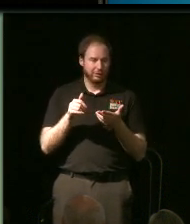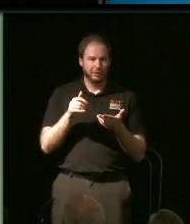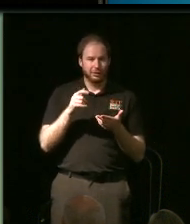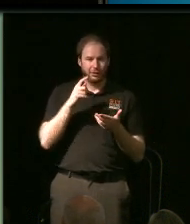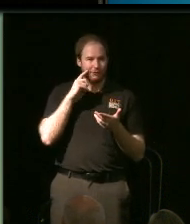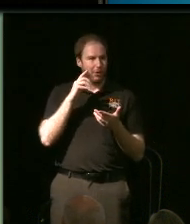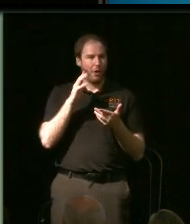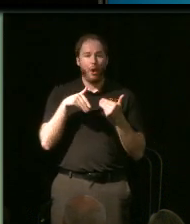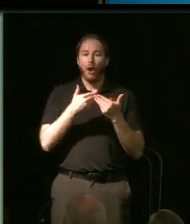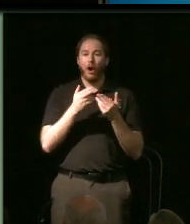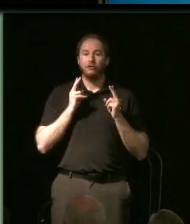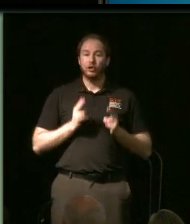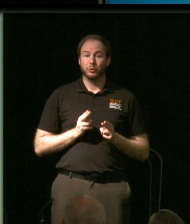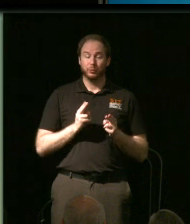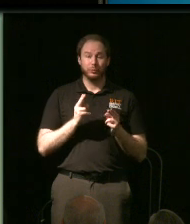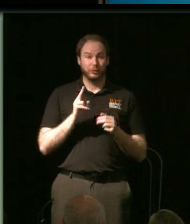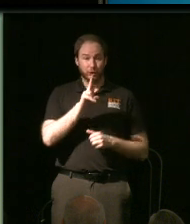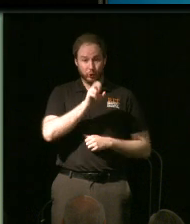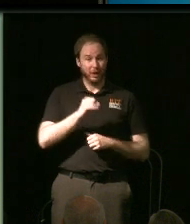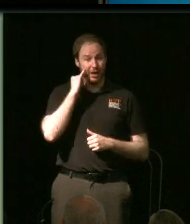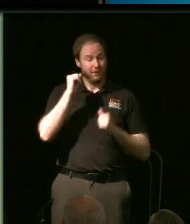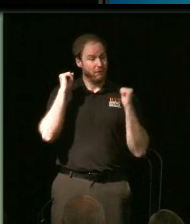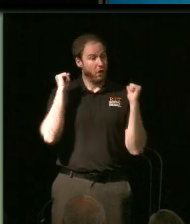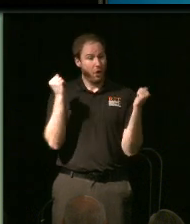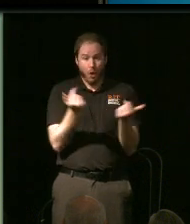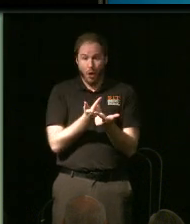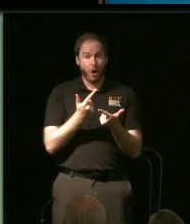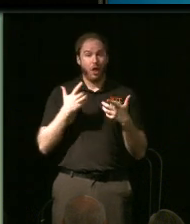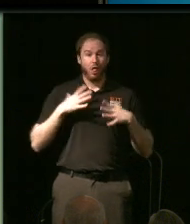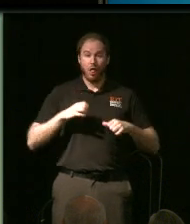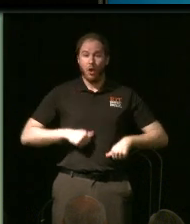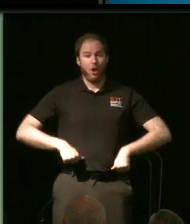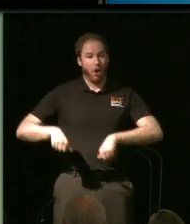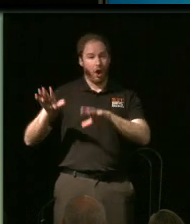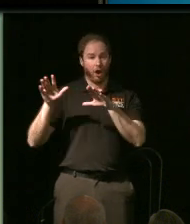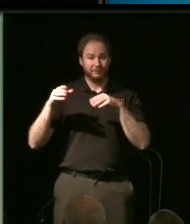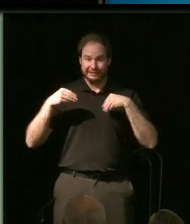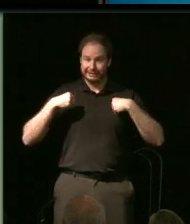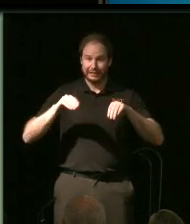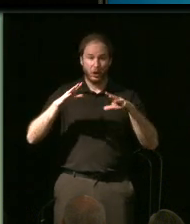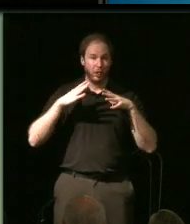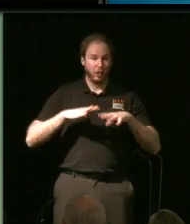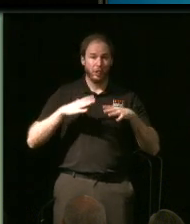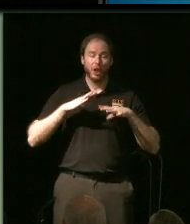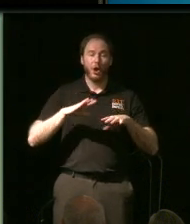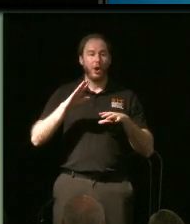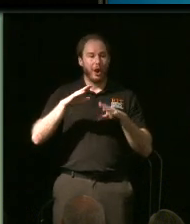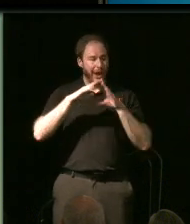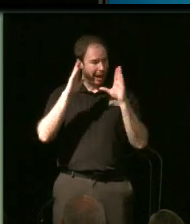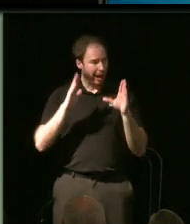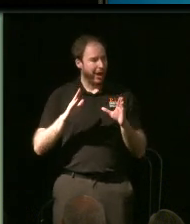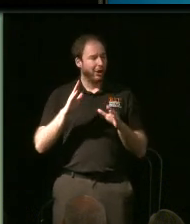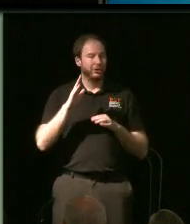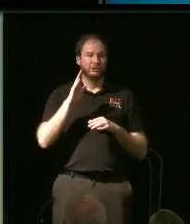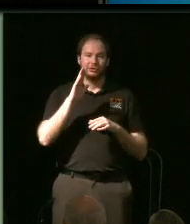in the United States, if they take off all their clothes, sell their clothes, their books, their house, their home,